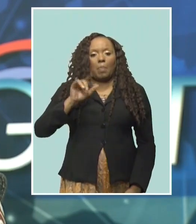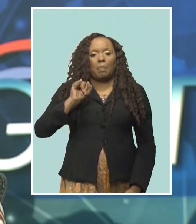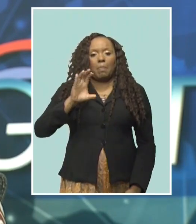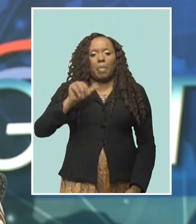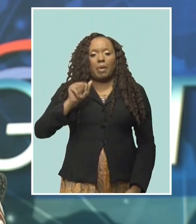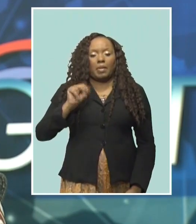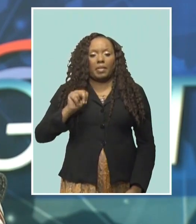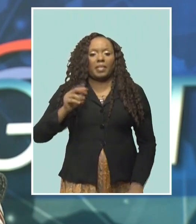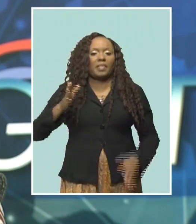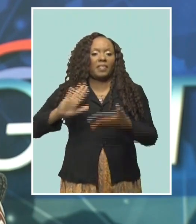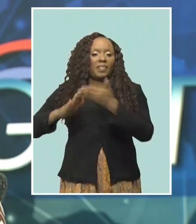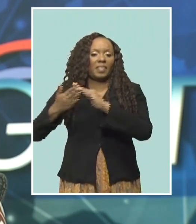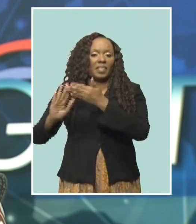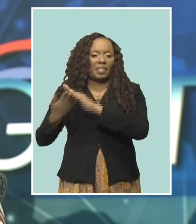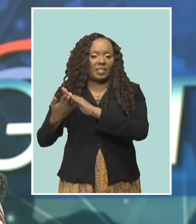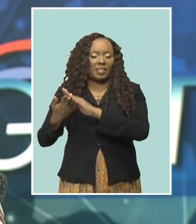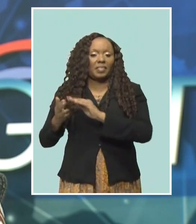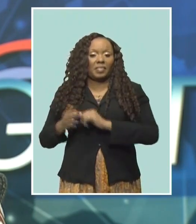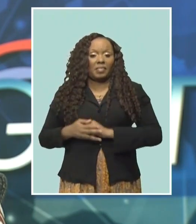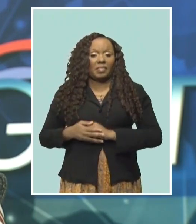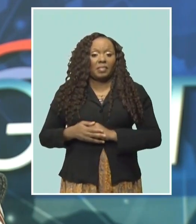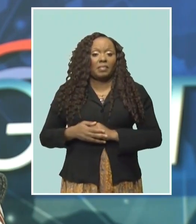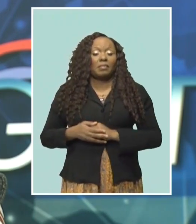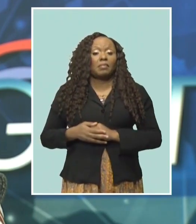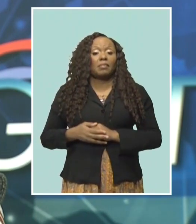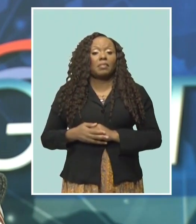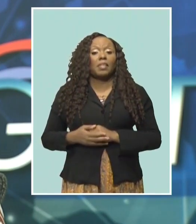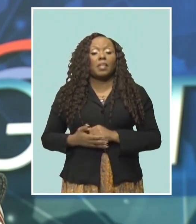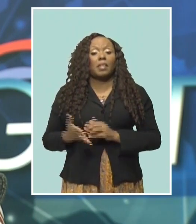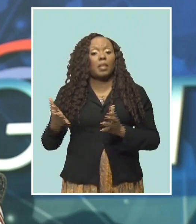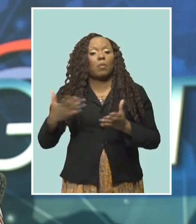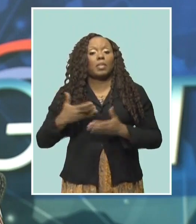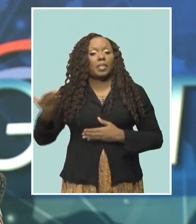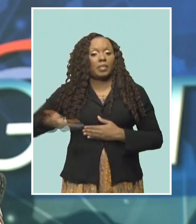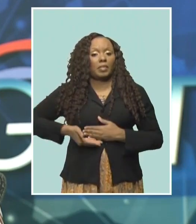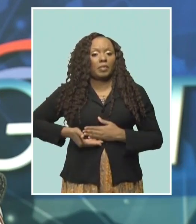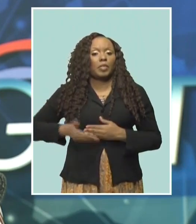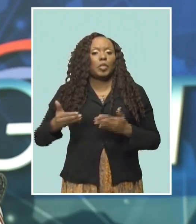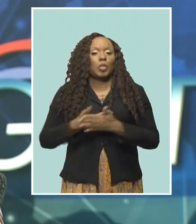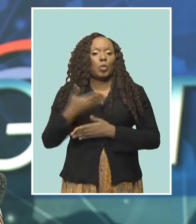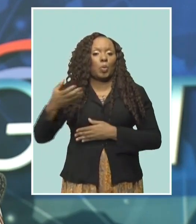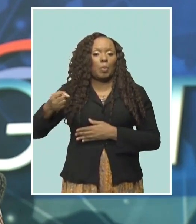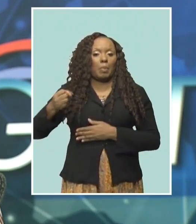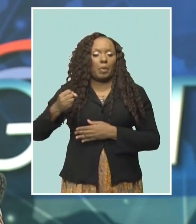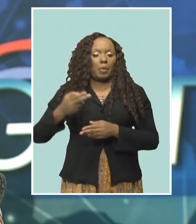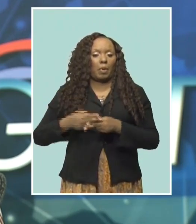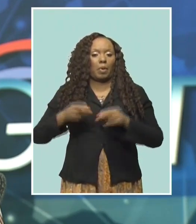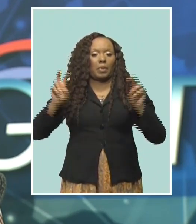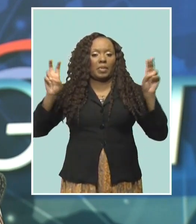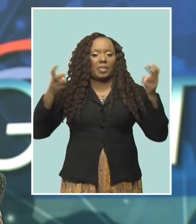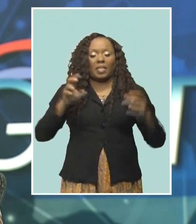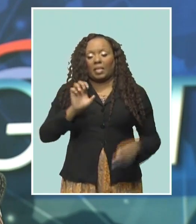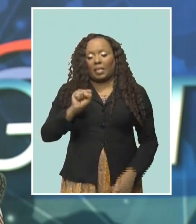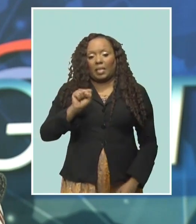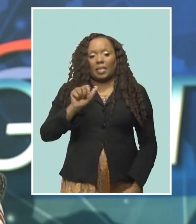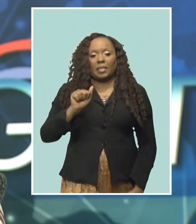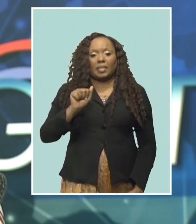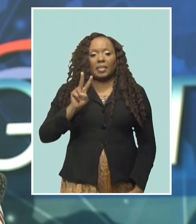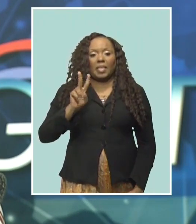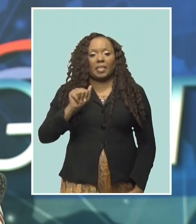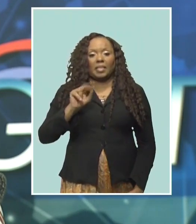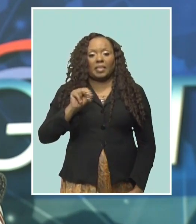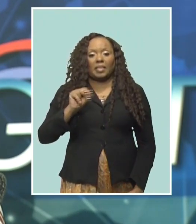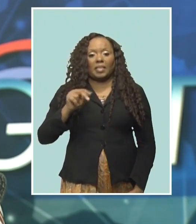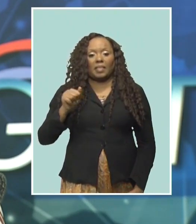the introduction of the Savannah milk to the Barbados market, he told a media conference it has been made possible through